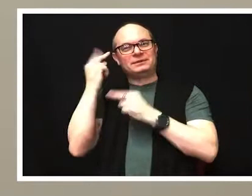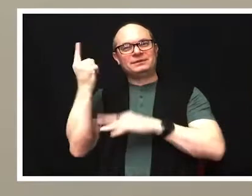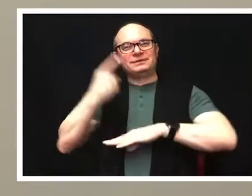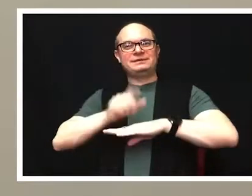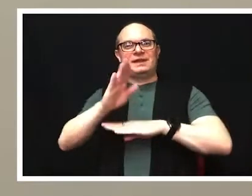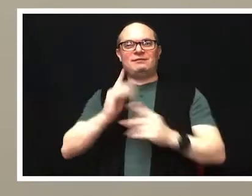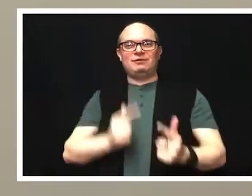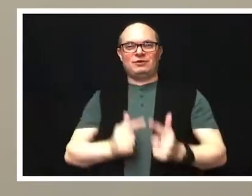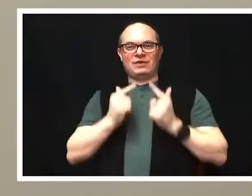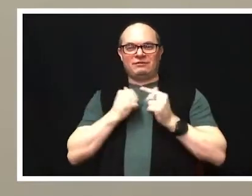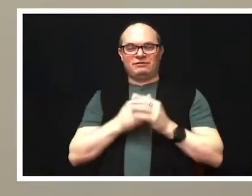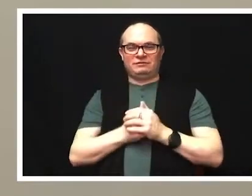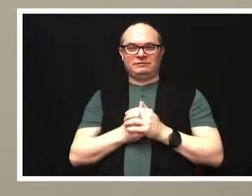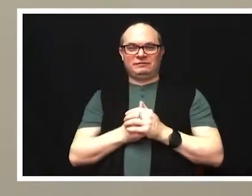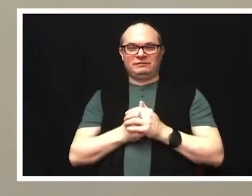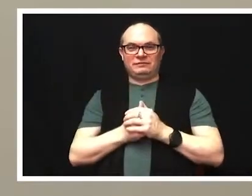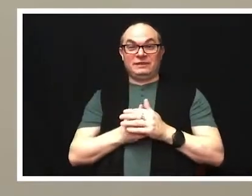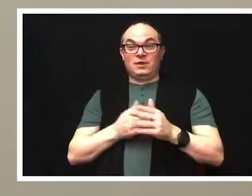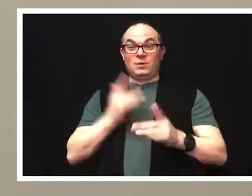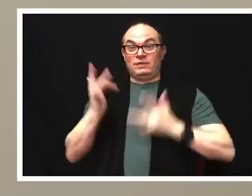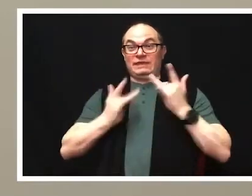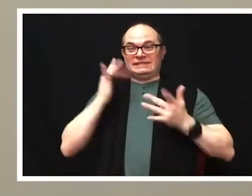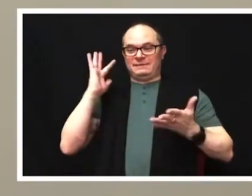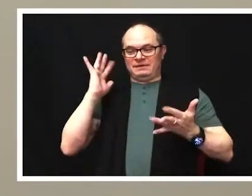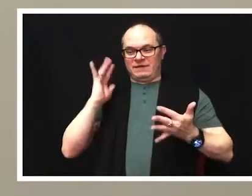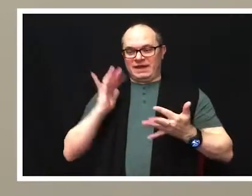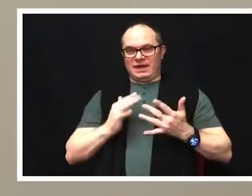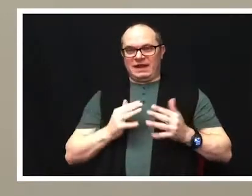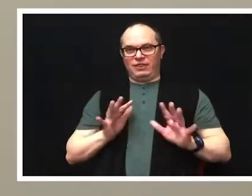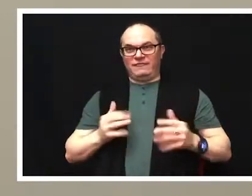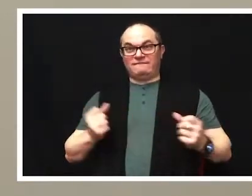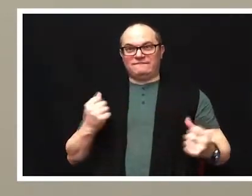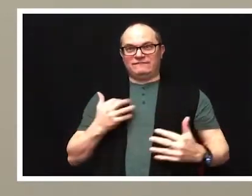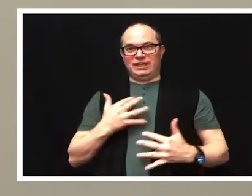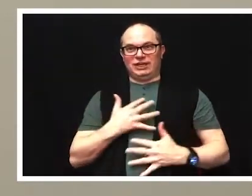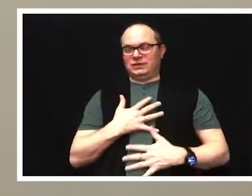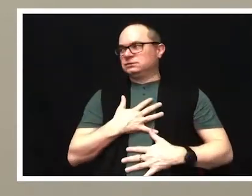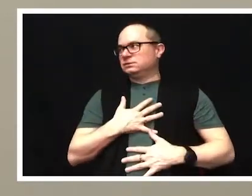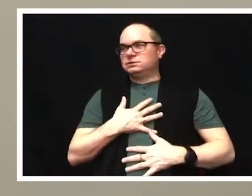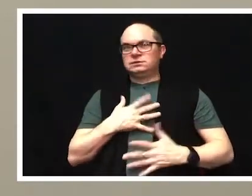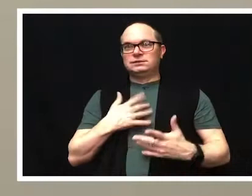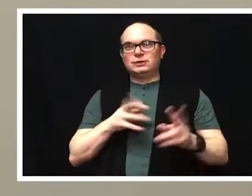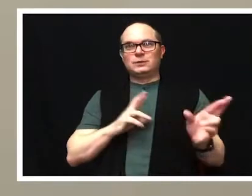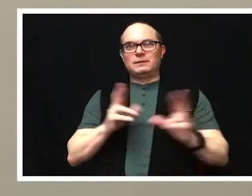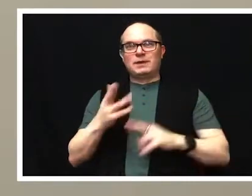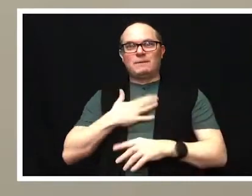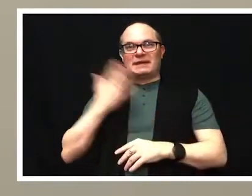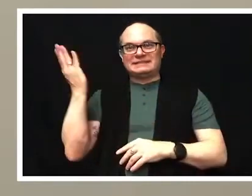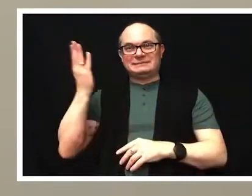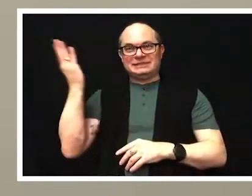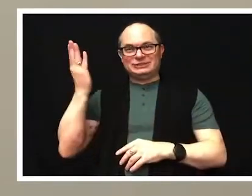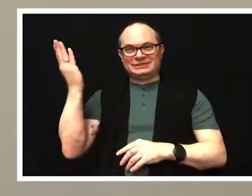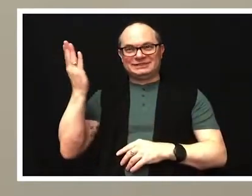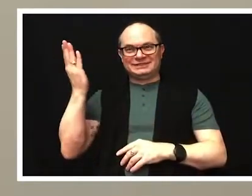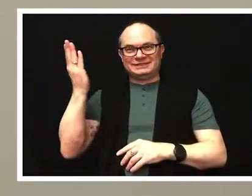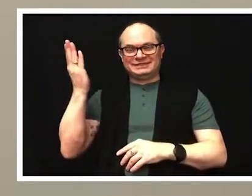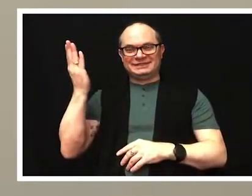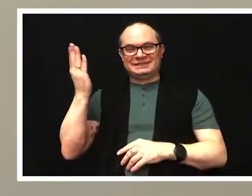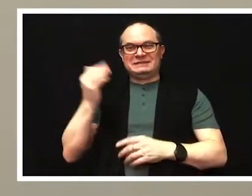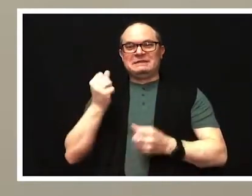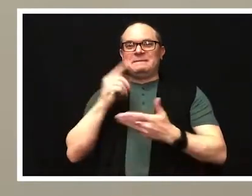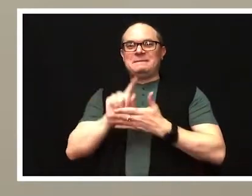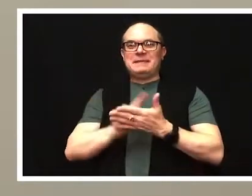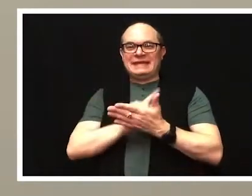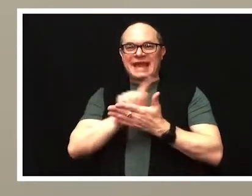lives. Shortly after, the excitement faded and the panic started to creep in as I started preparing my speech.